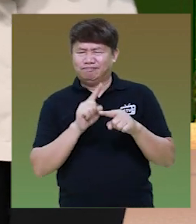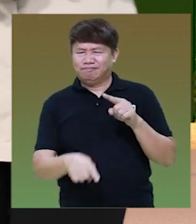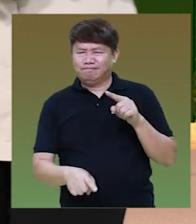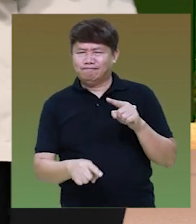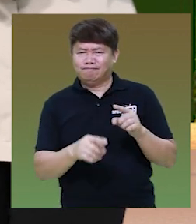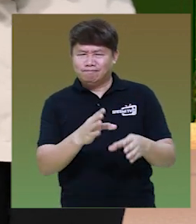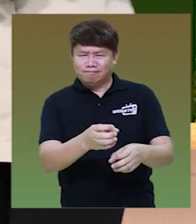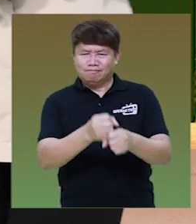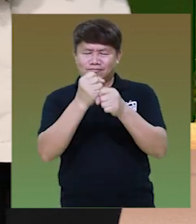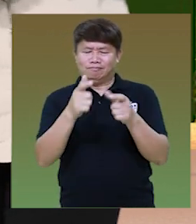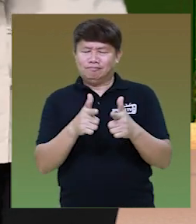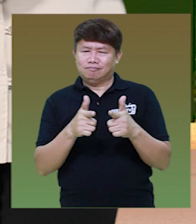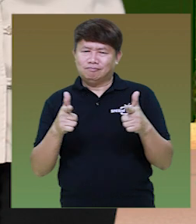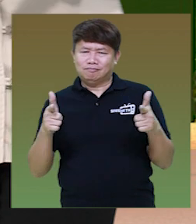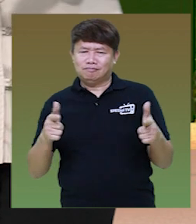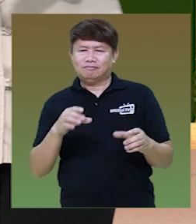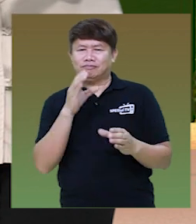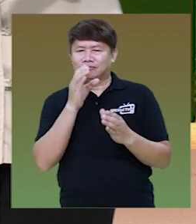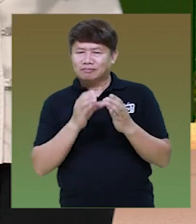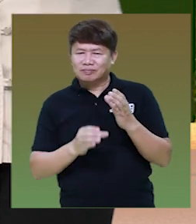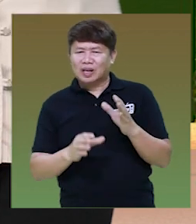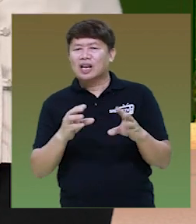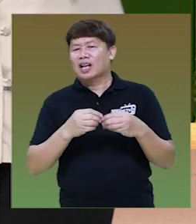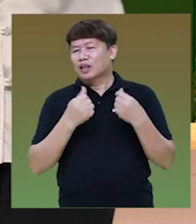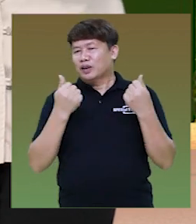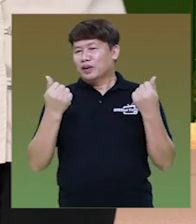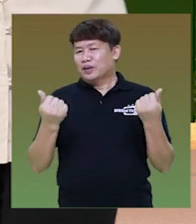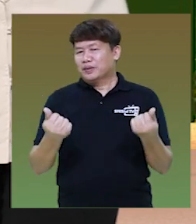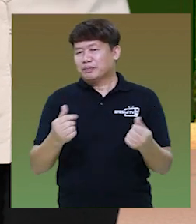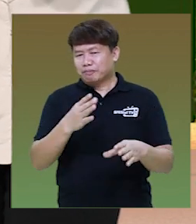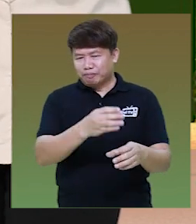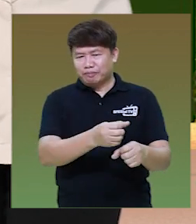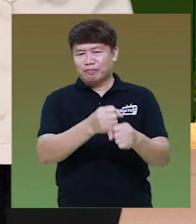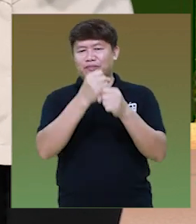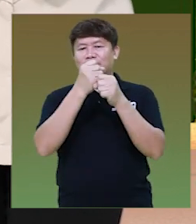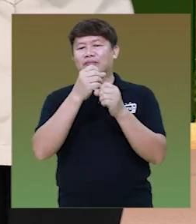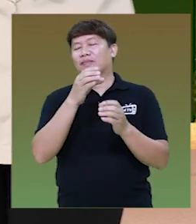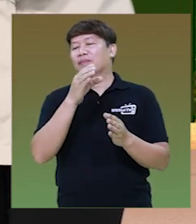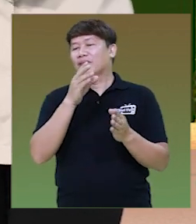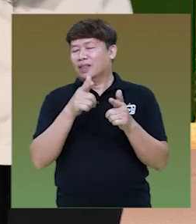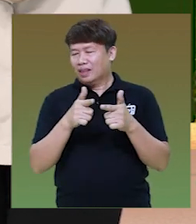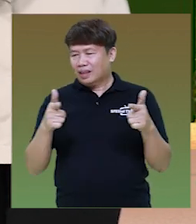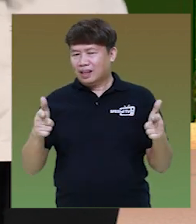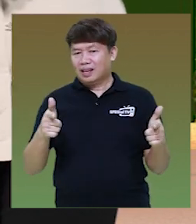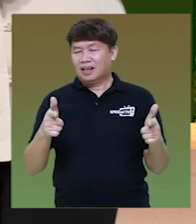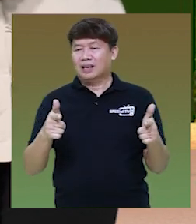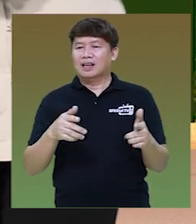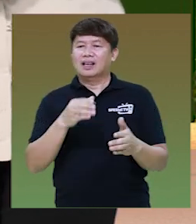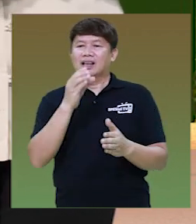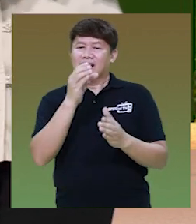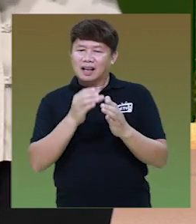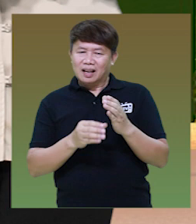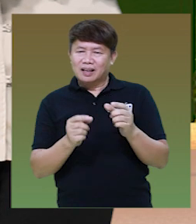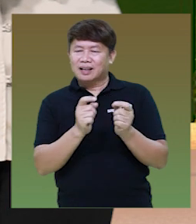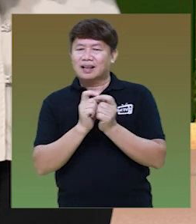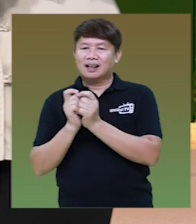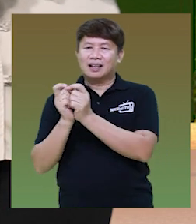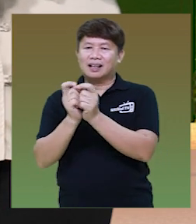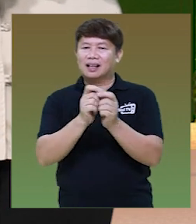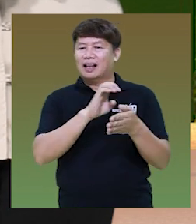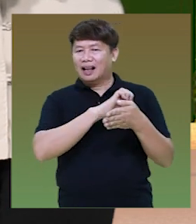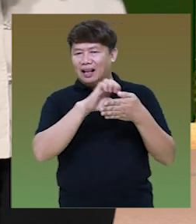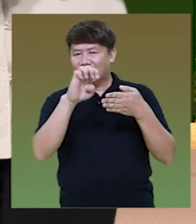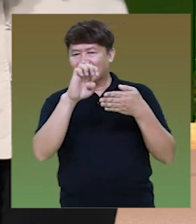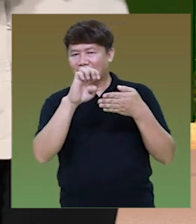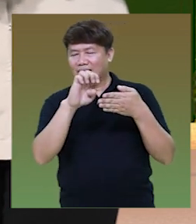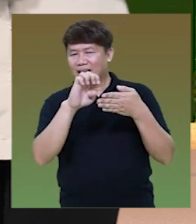enormous carrot. The solution? They pulled the enormous carrot together. The ending?